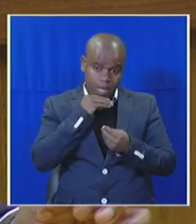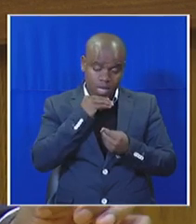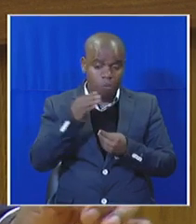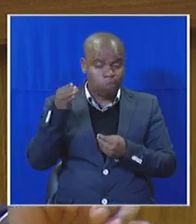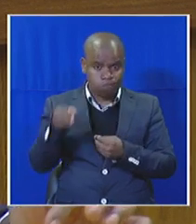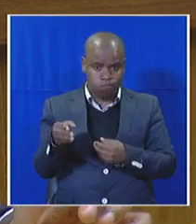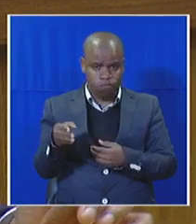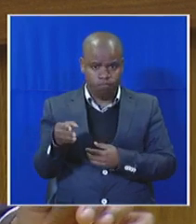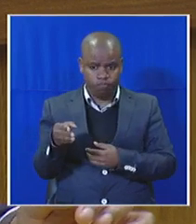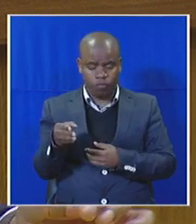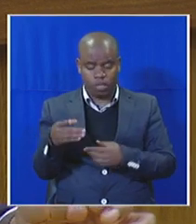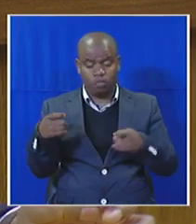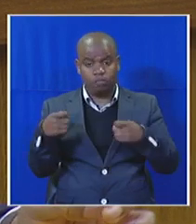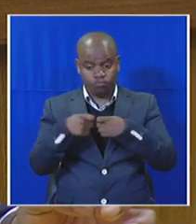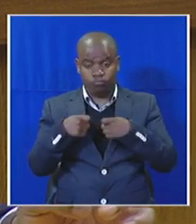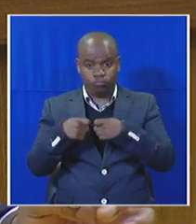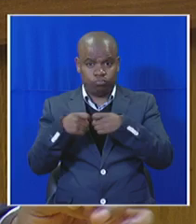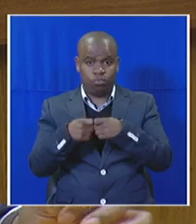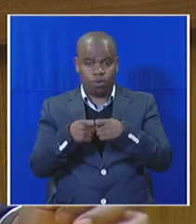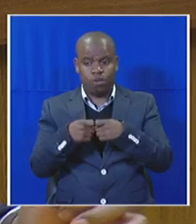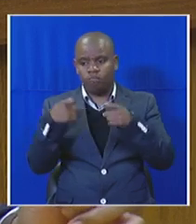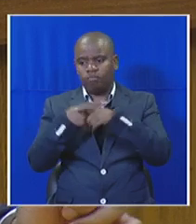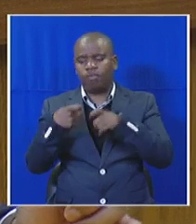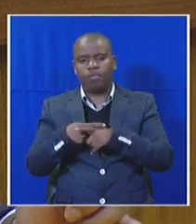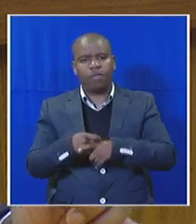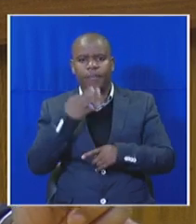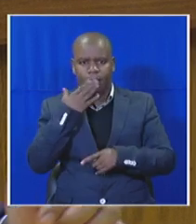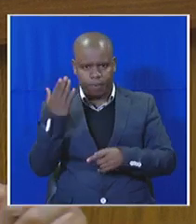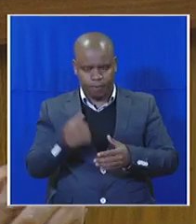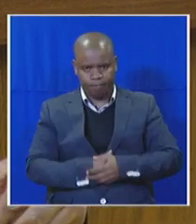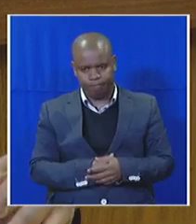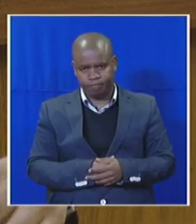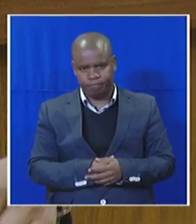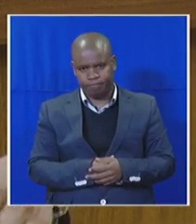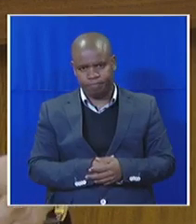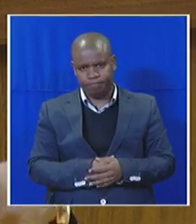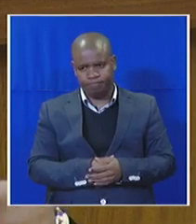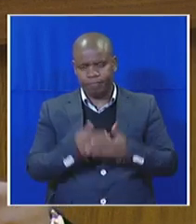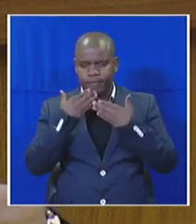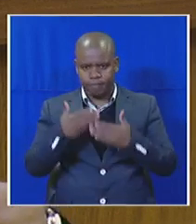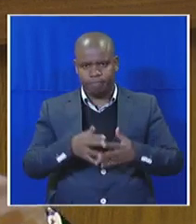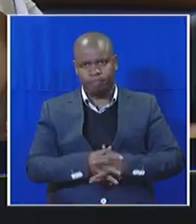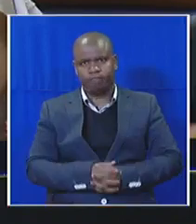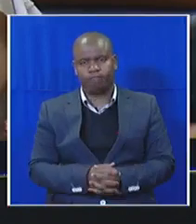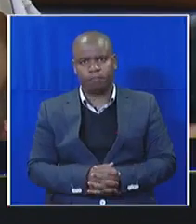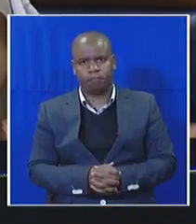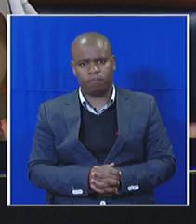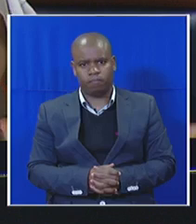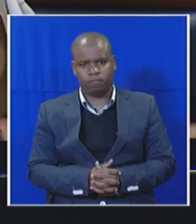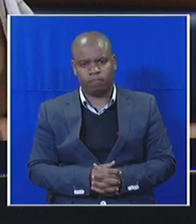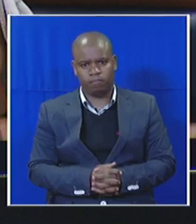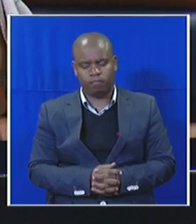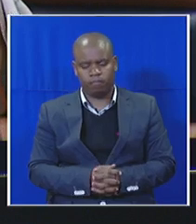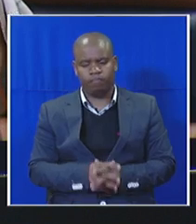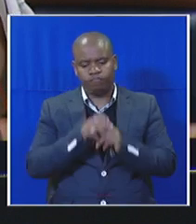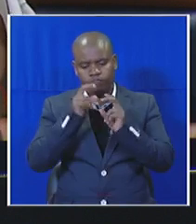no contradiction between the two countries. Thank you, Madam Speaker. The